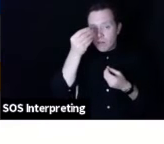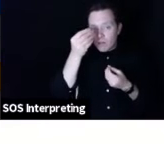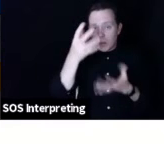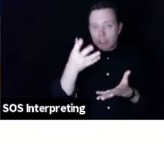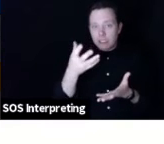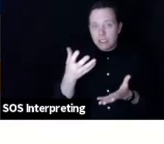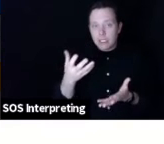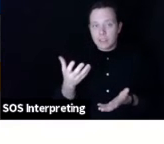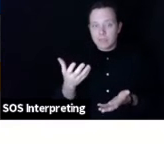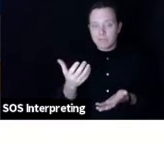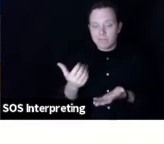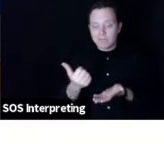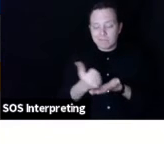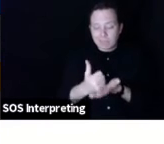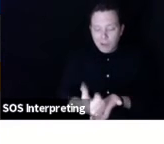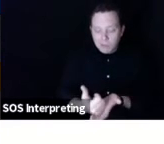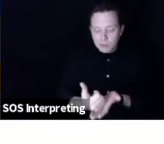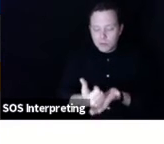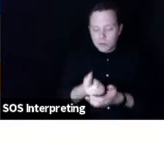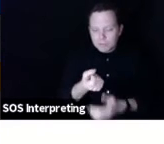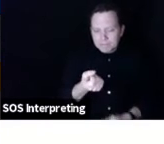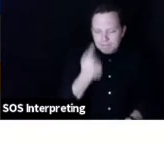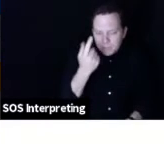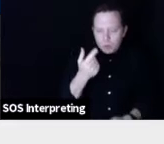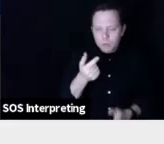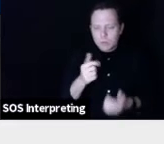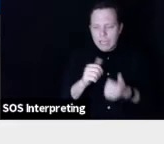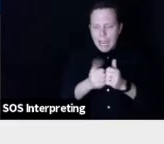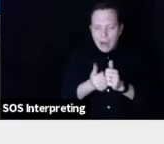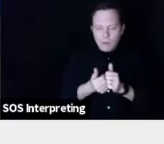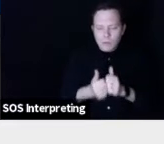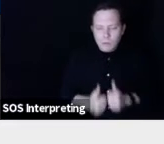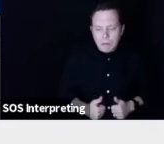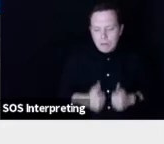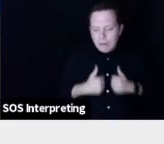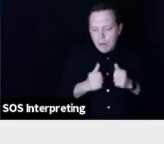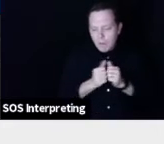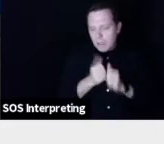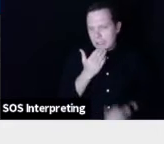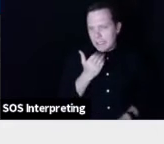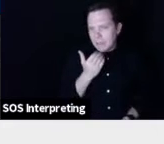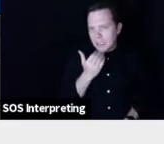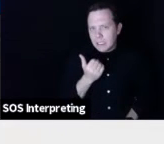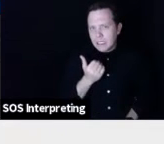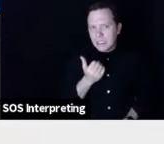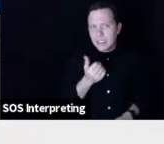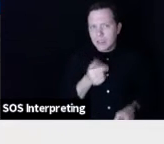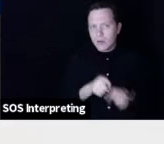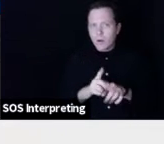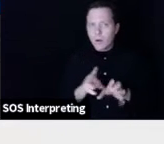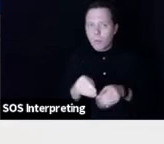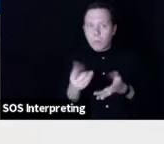in navigating your life with this, with diabetes, as well as options